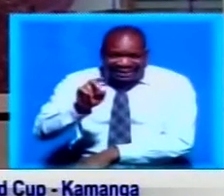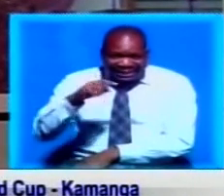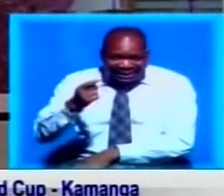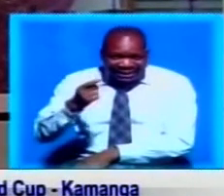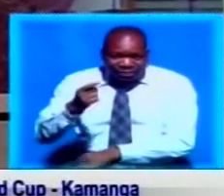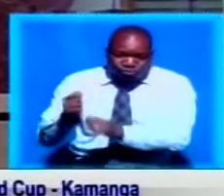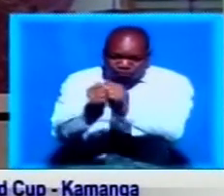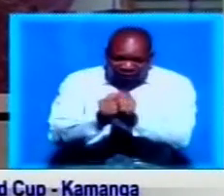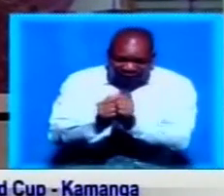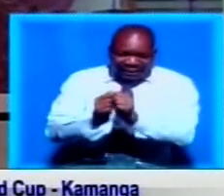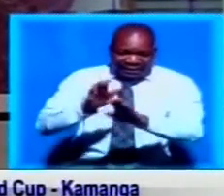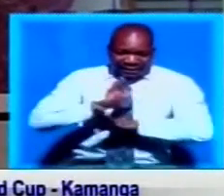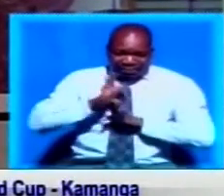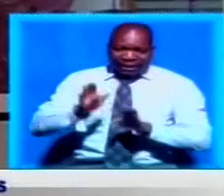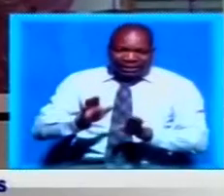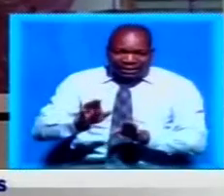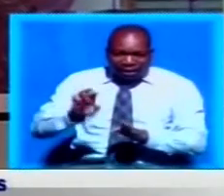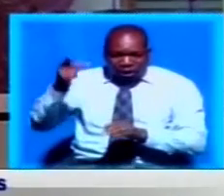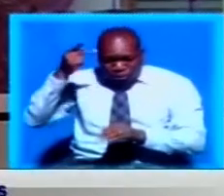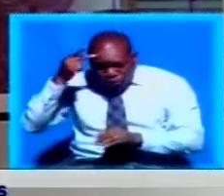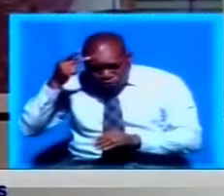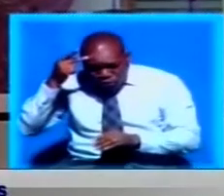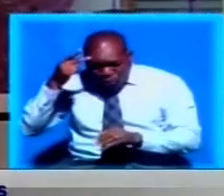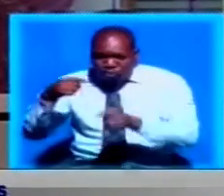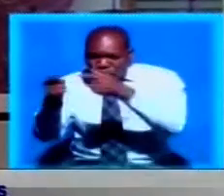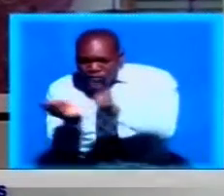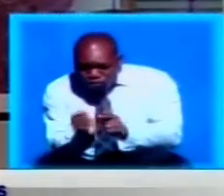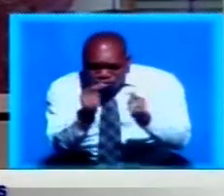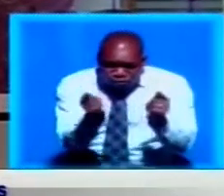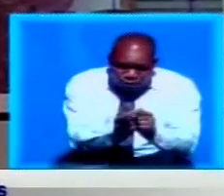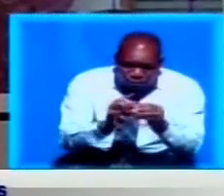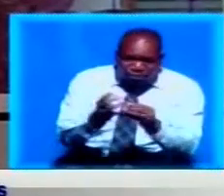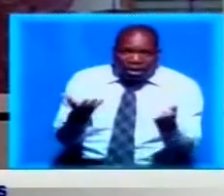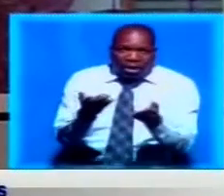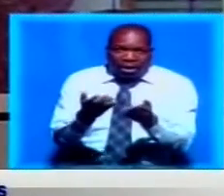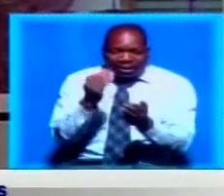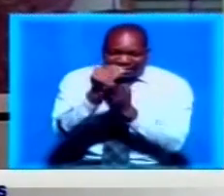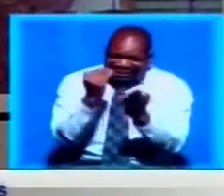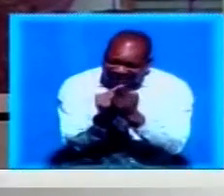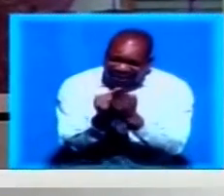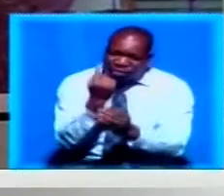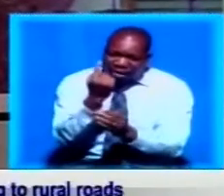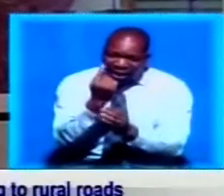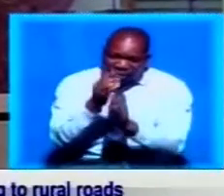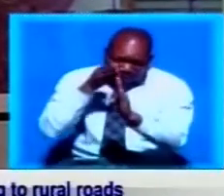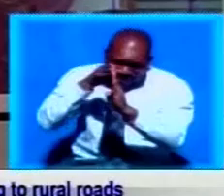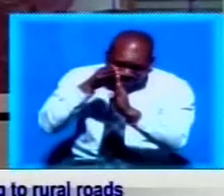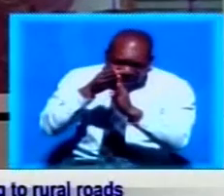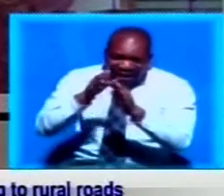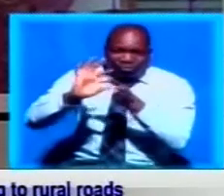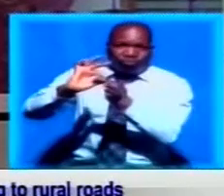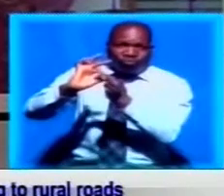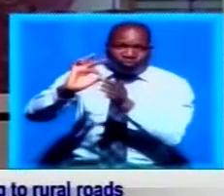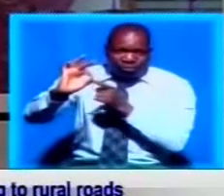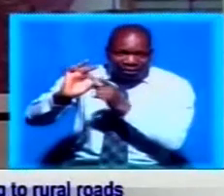come together regardless of their political affiliation and push one agenda based on unity. Bishop Chirima said